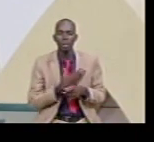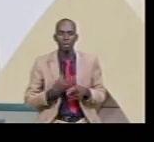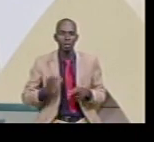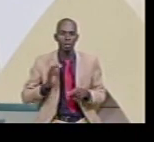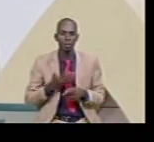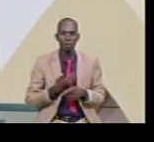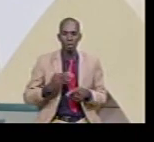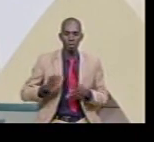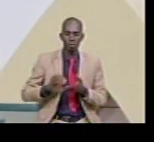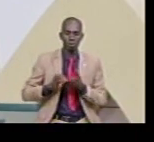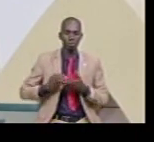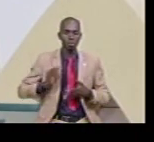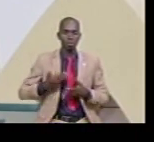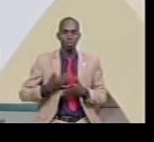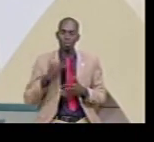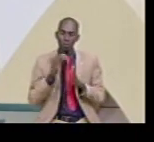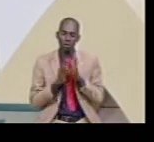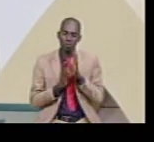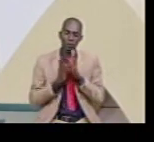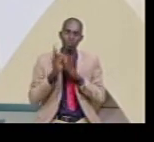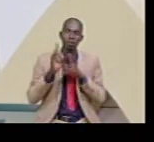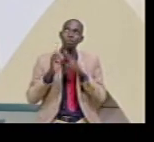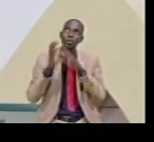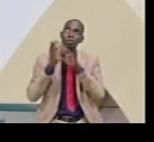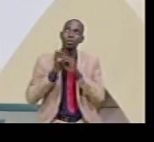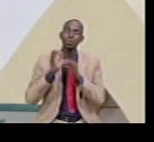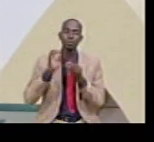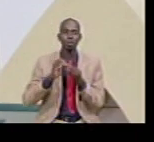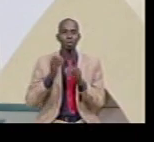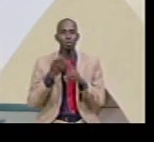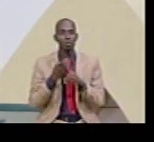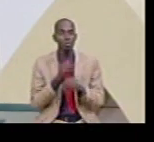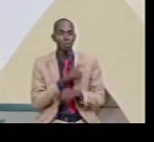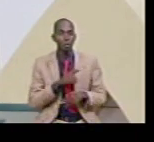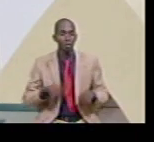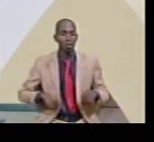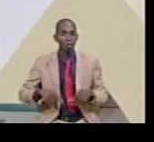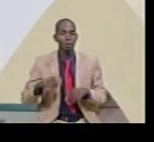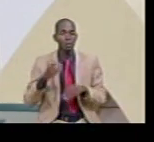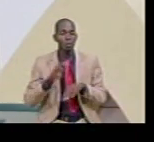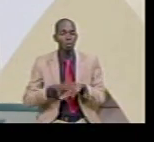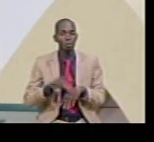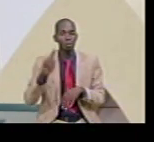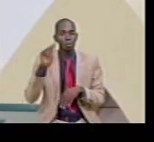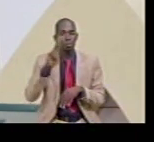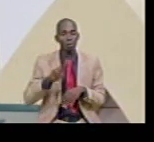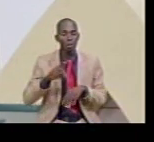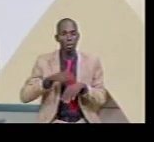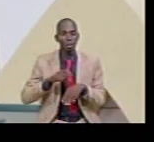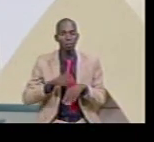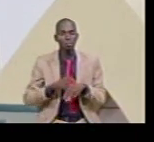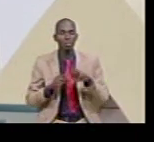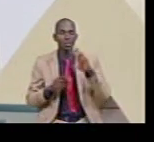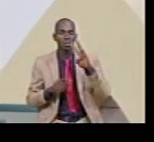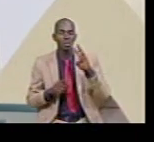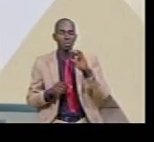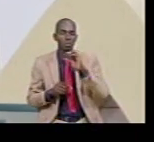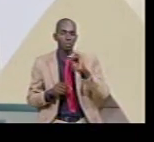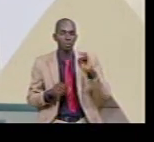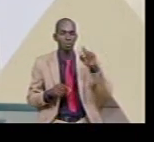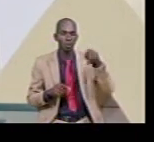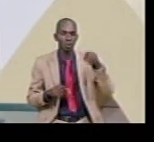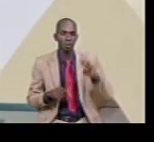to receive more from the Lord. The time is 6 p.m. All